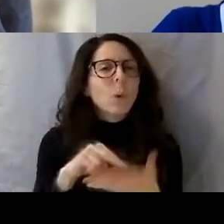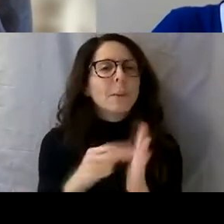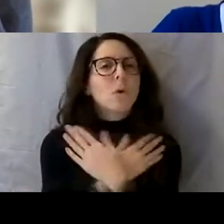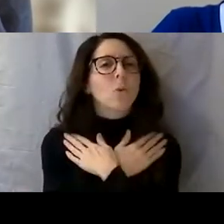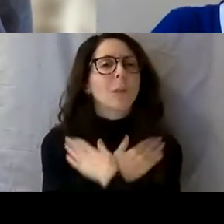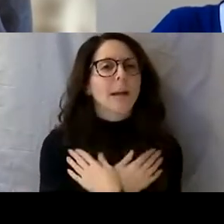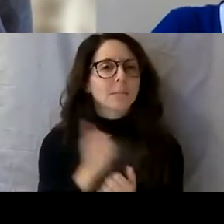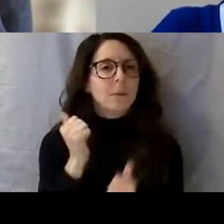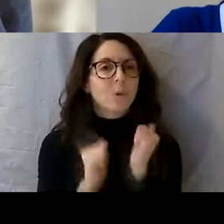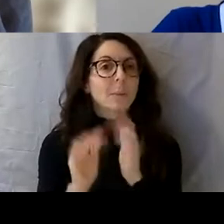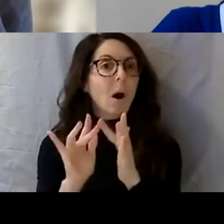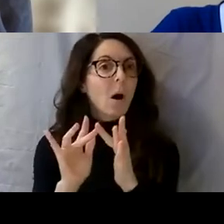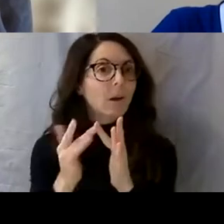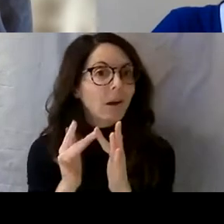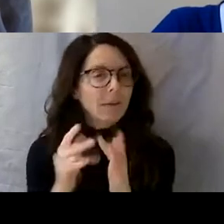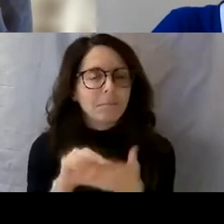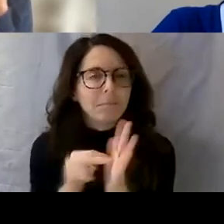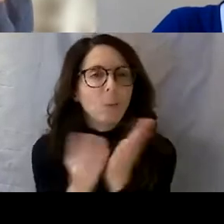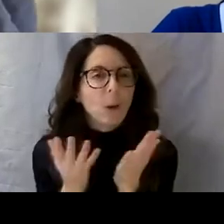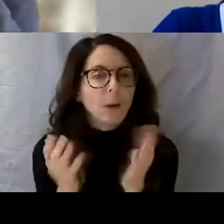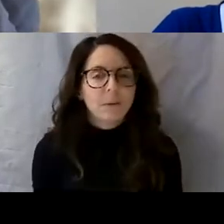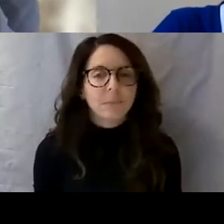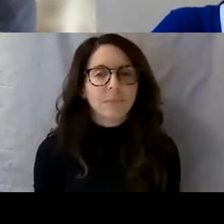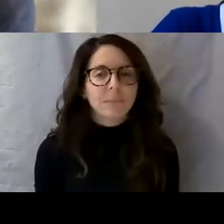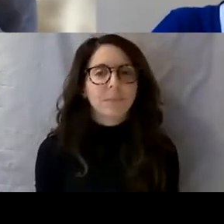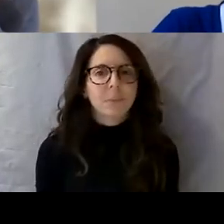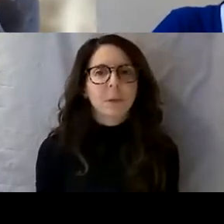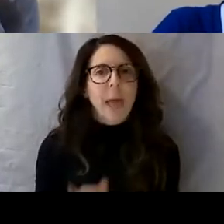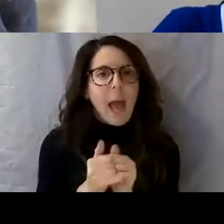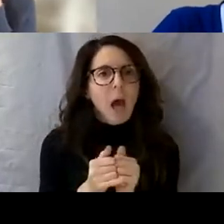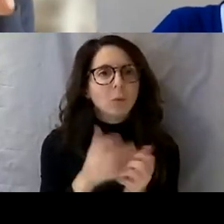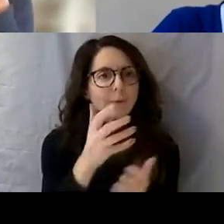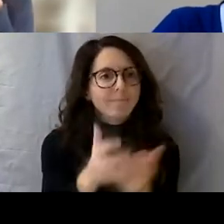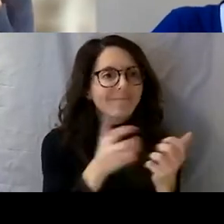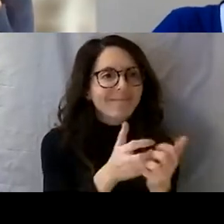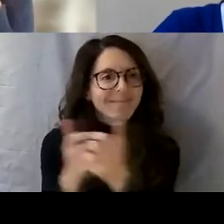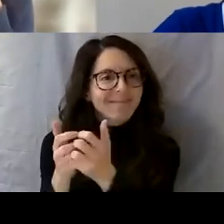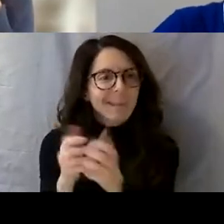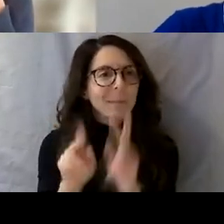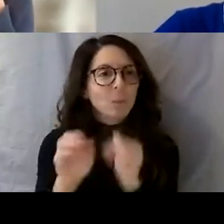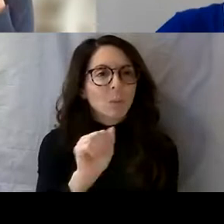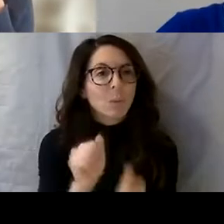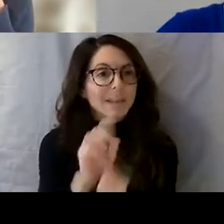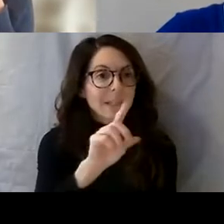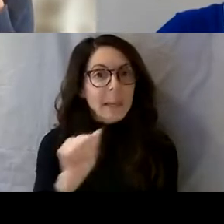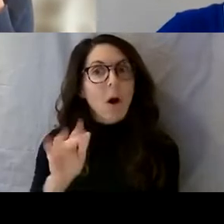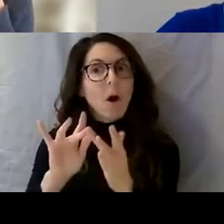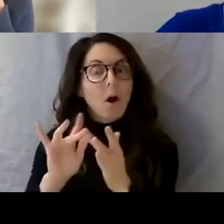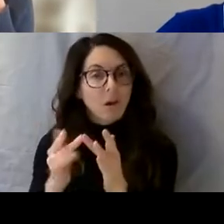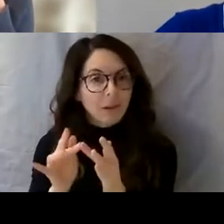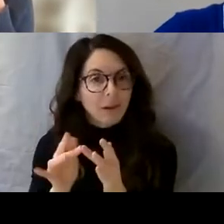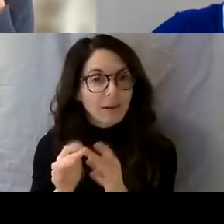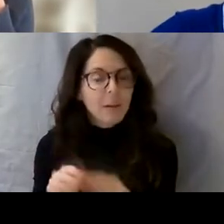online? How do we attend to patrons with disabilities remotely? Not only do we need